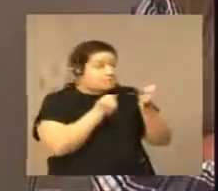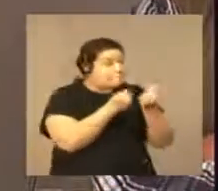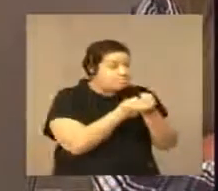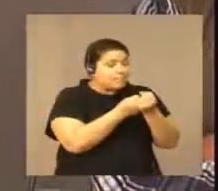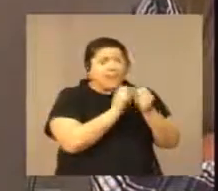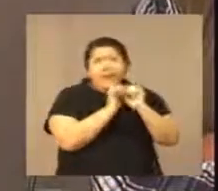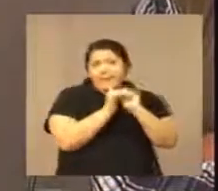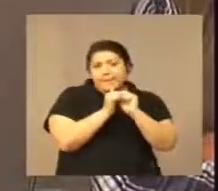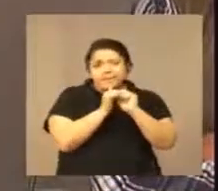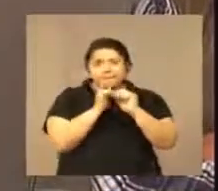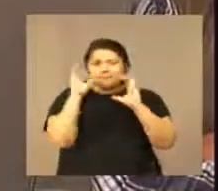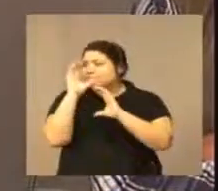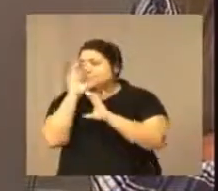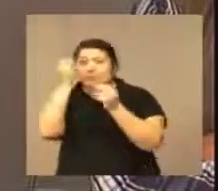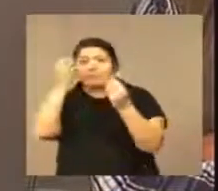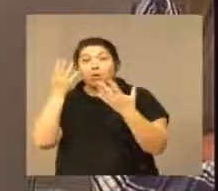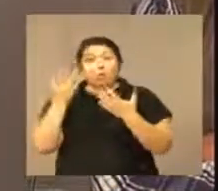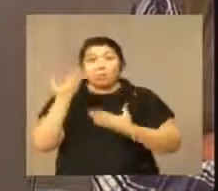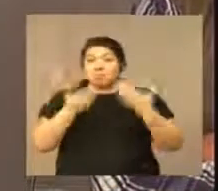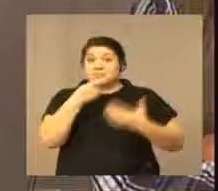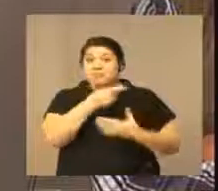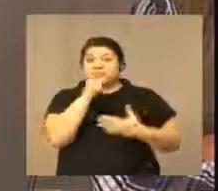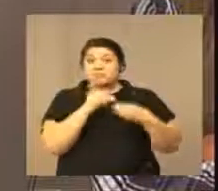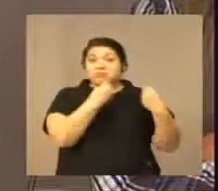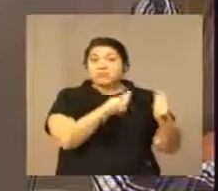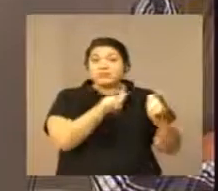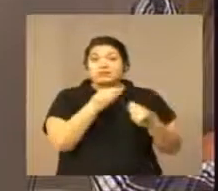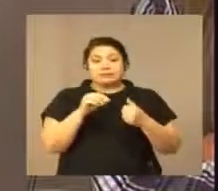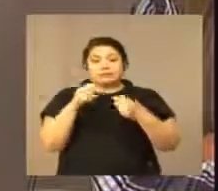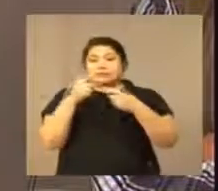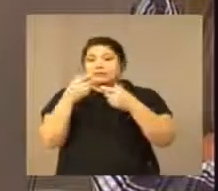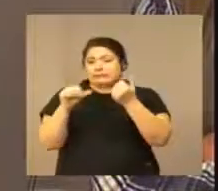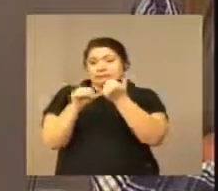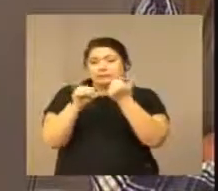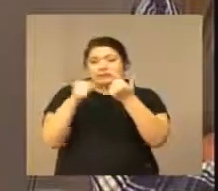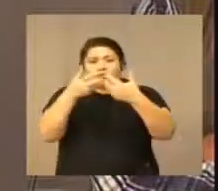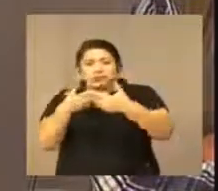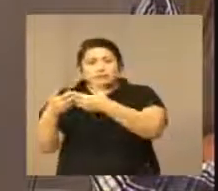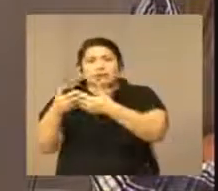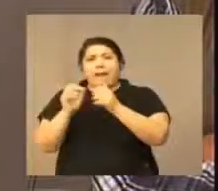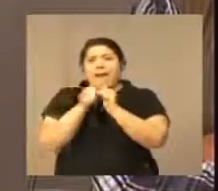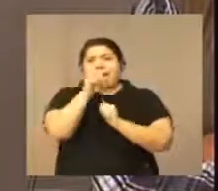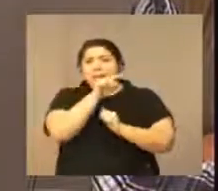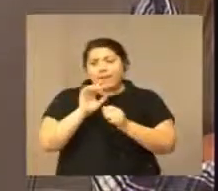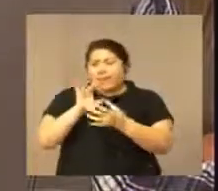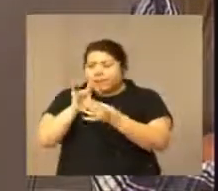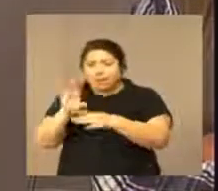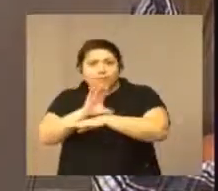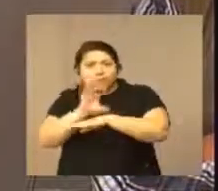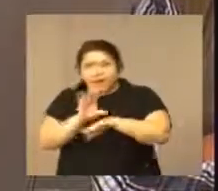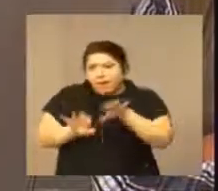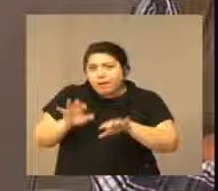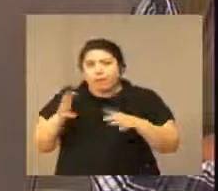assistive devices even to help them navigate a website. They don't even necessarily